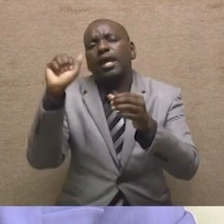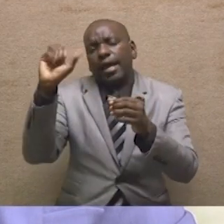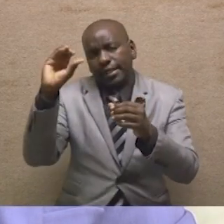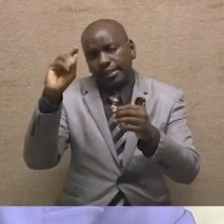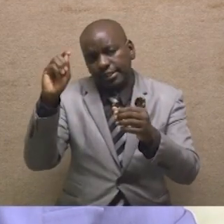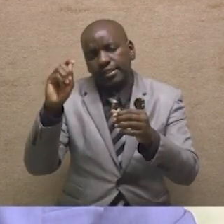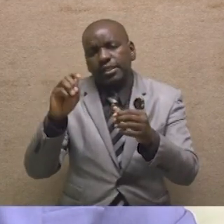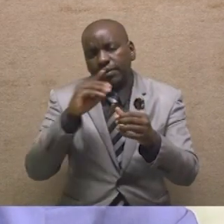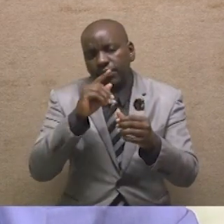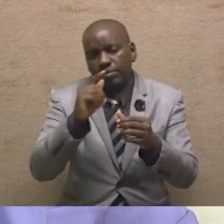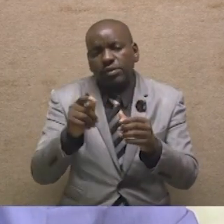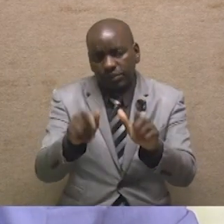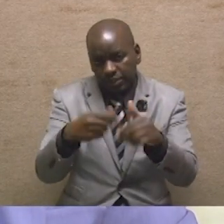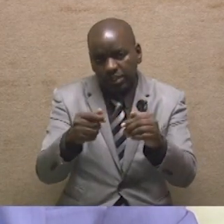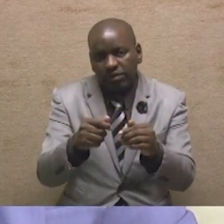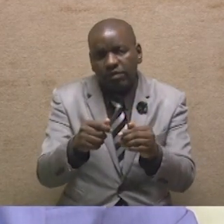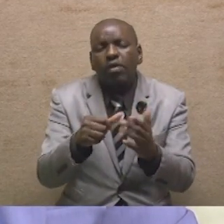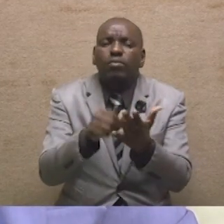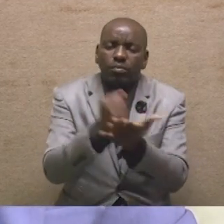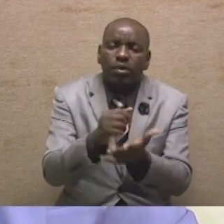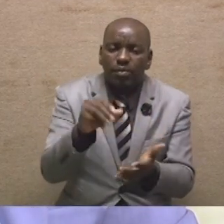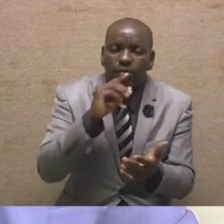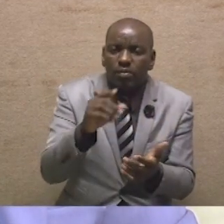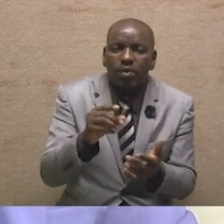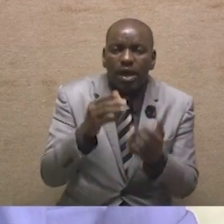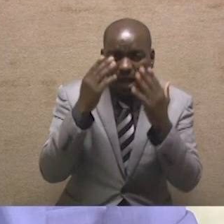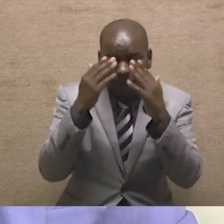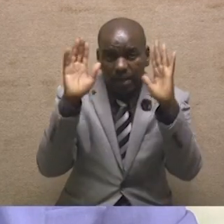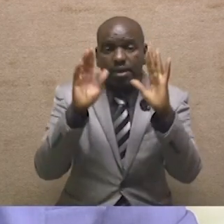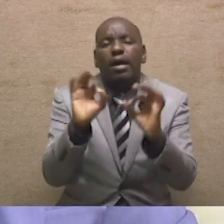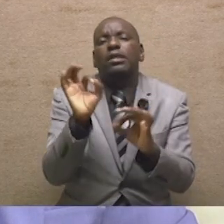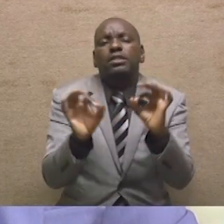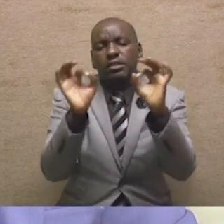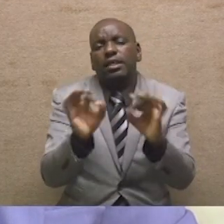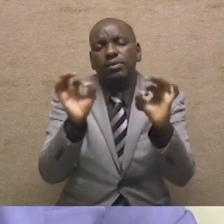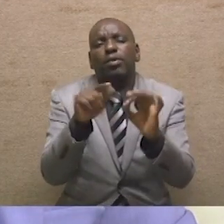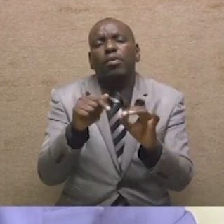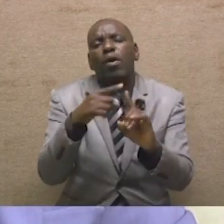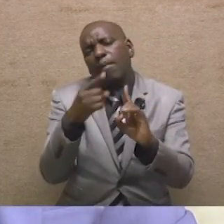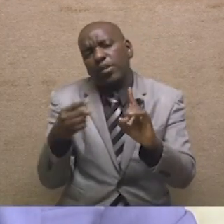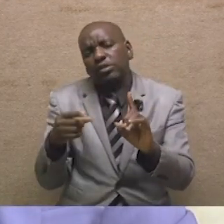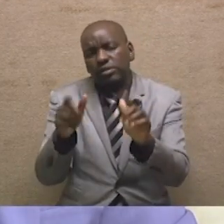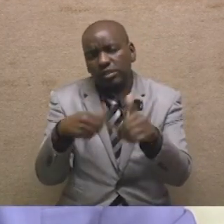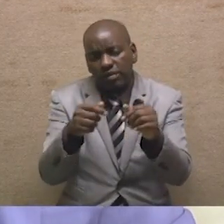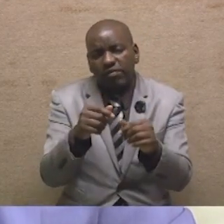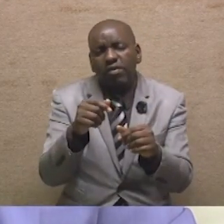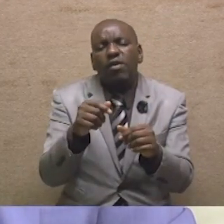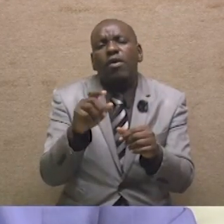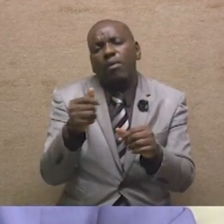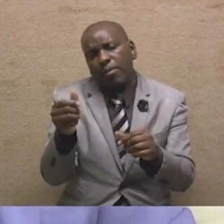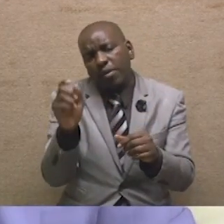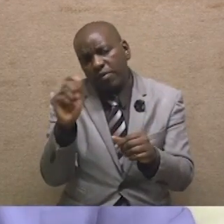set those scales, and I'm not aware yet whether the ministry has set those fees or has even